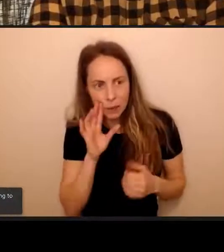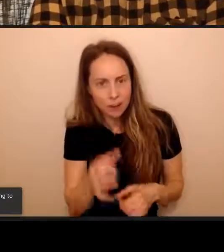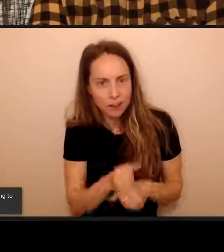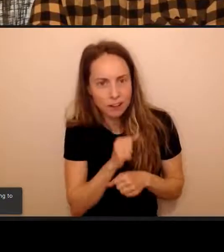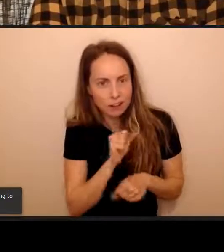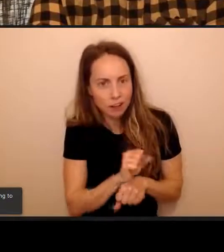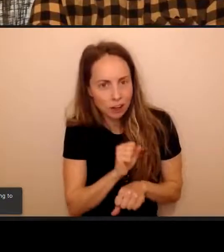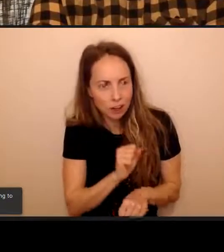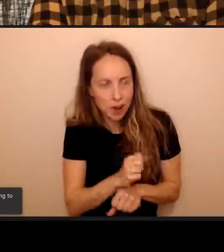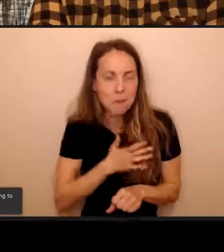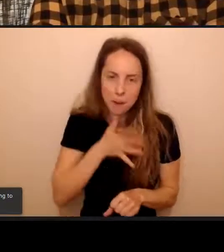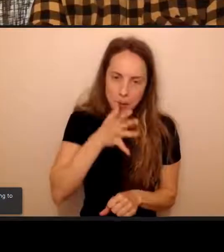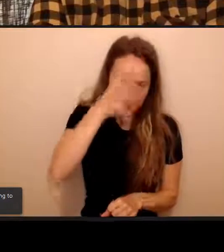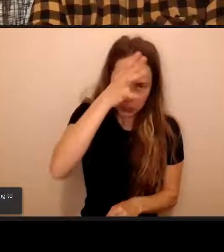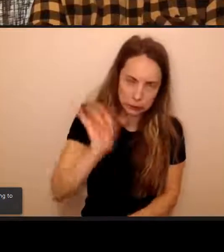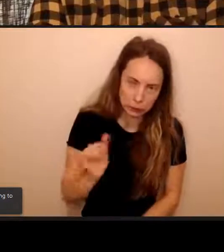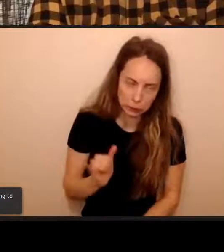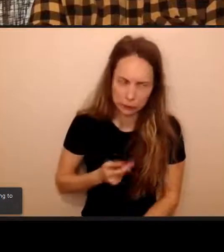were my parents.